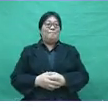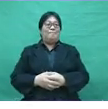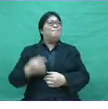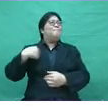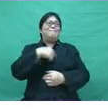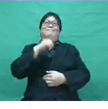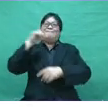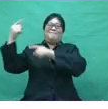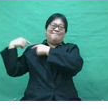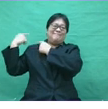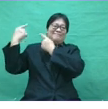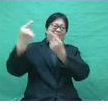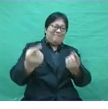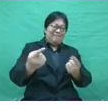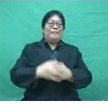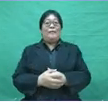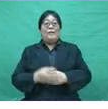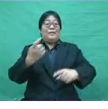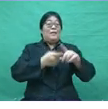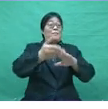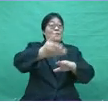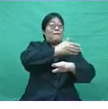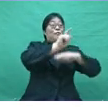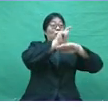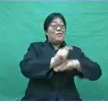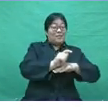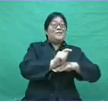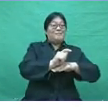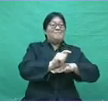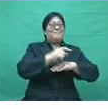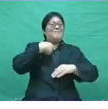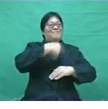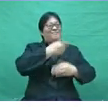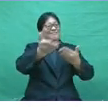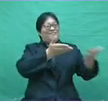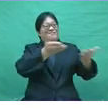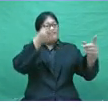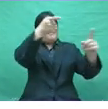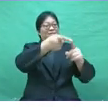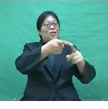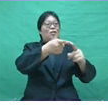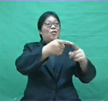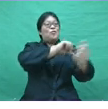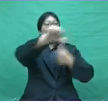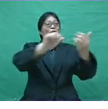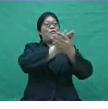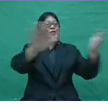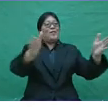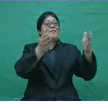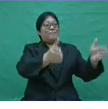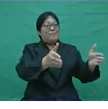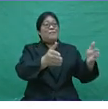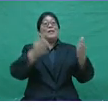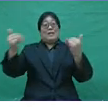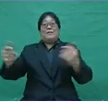long way from a traditional role that we had served in the social security arena to being very